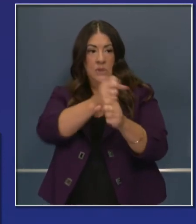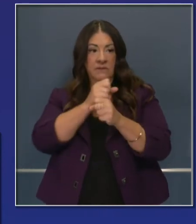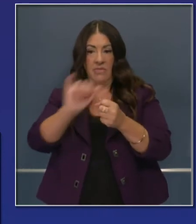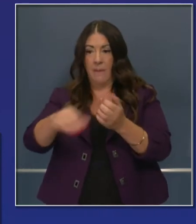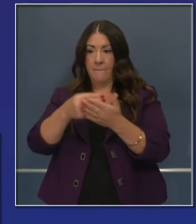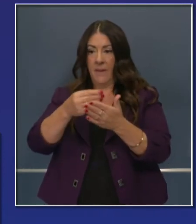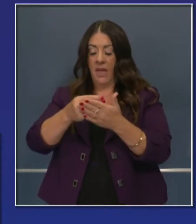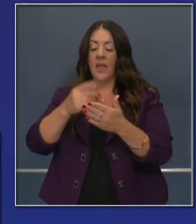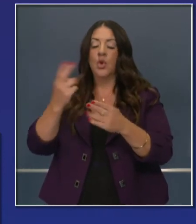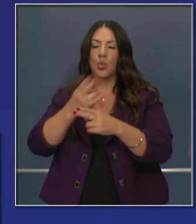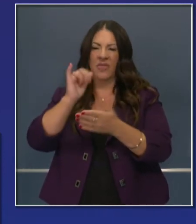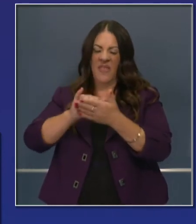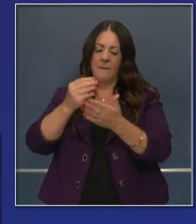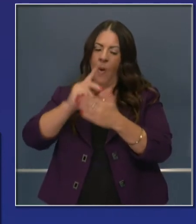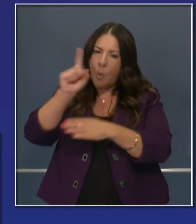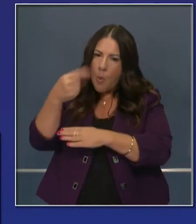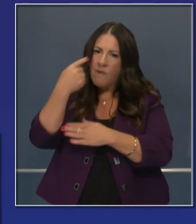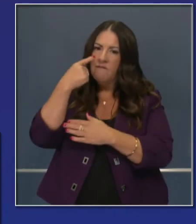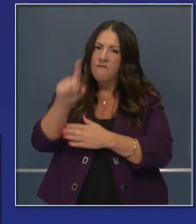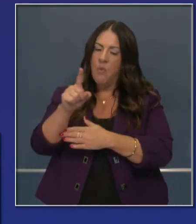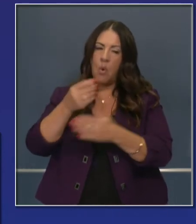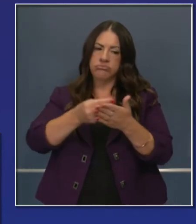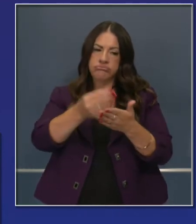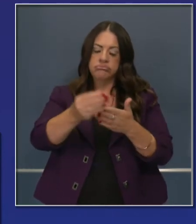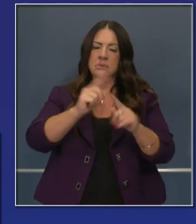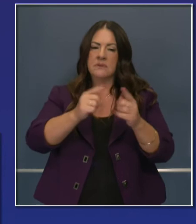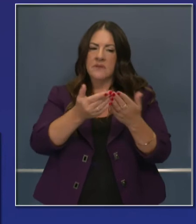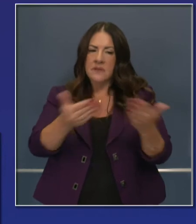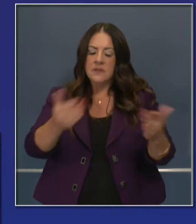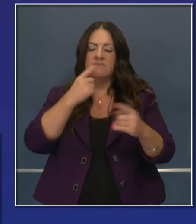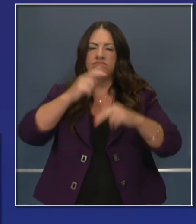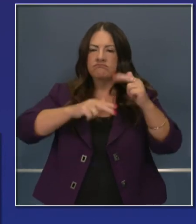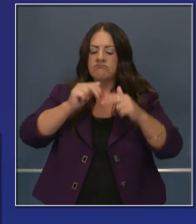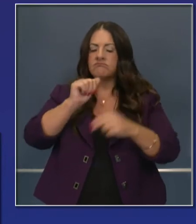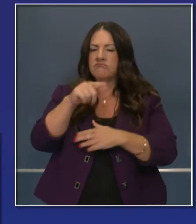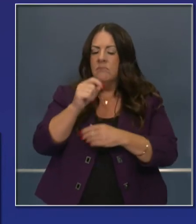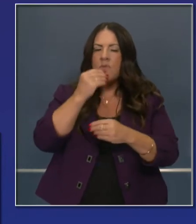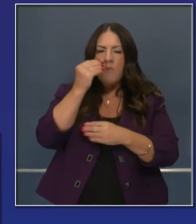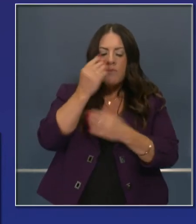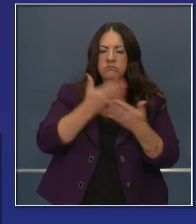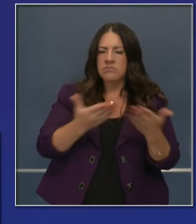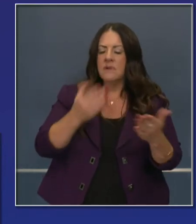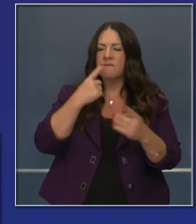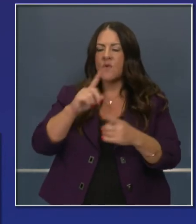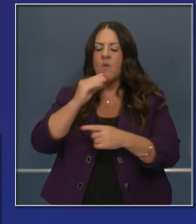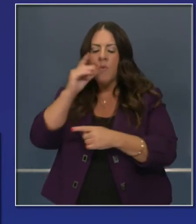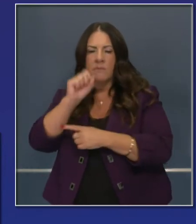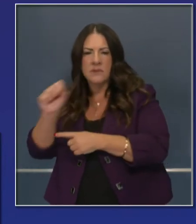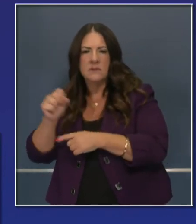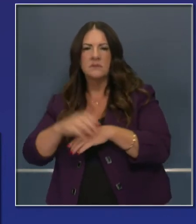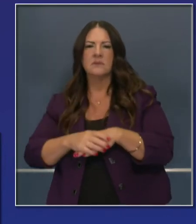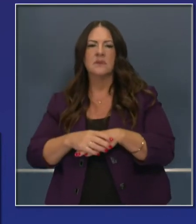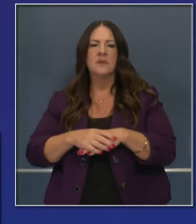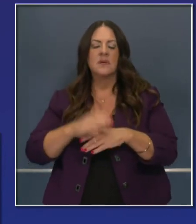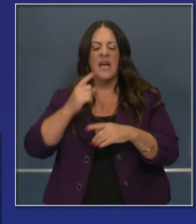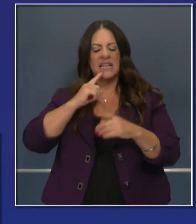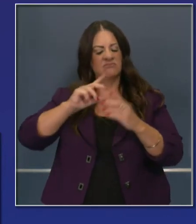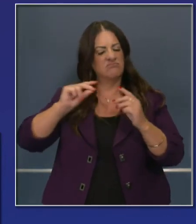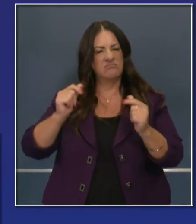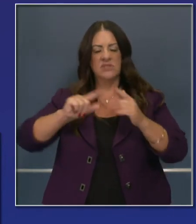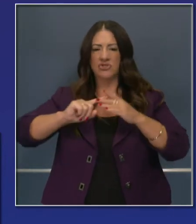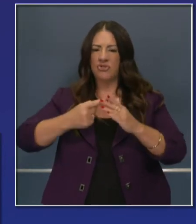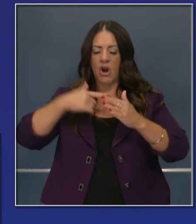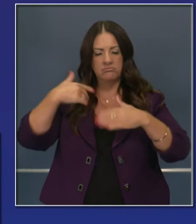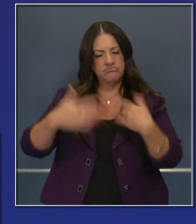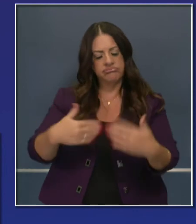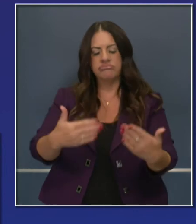than anything else is moving as this crisis demands with resolve and not waiting 2, 3 years, 4, 5,